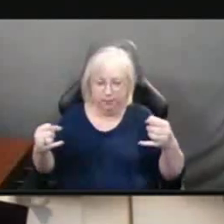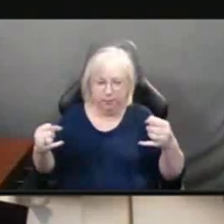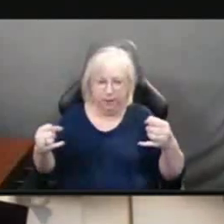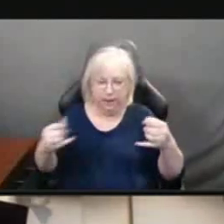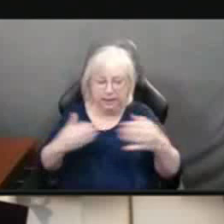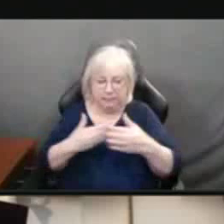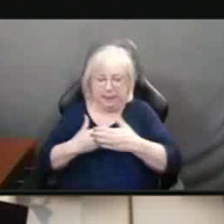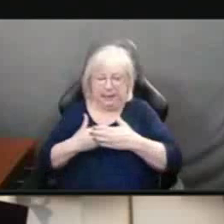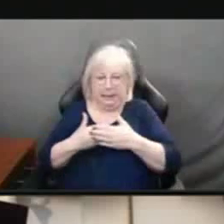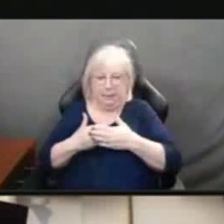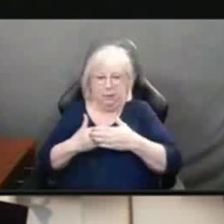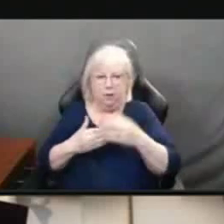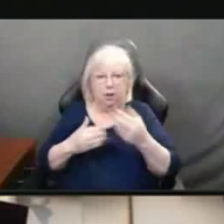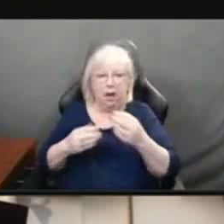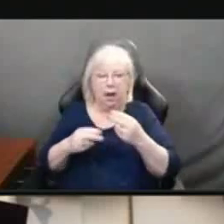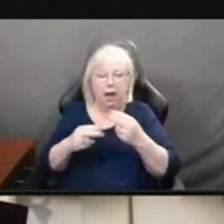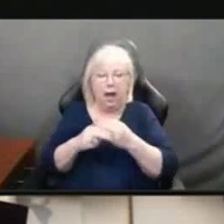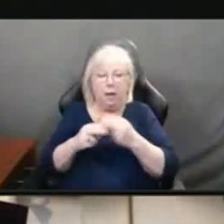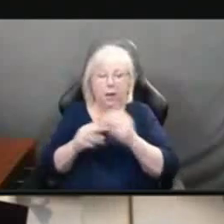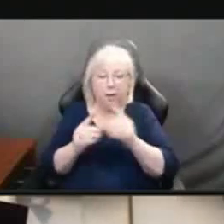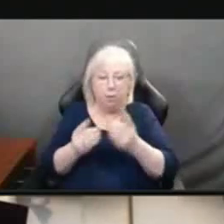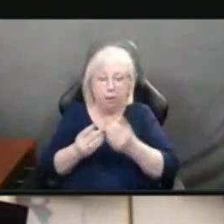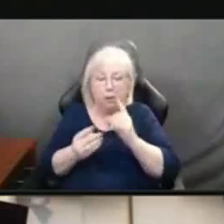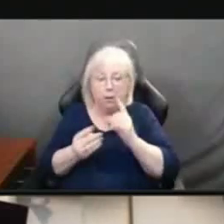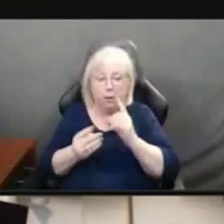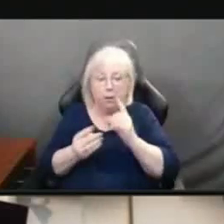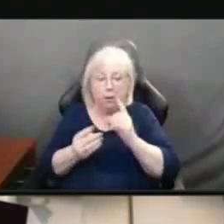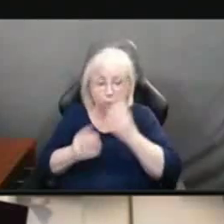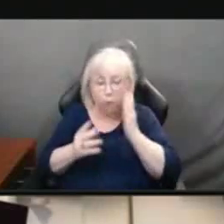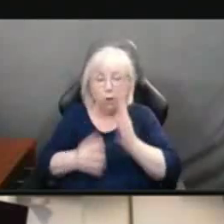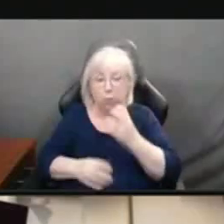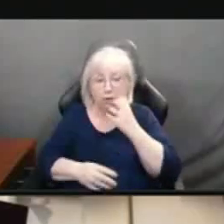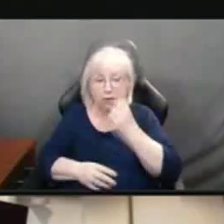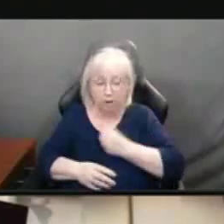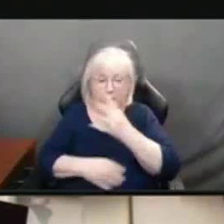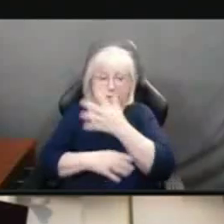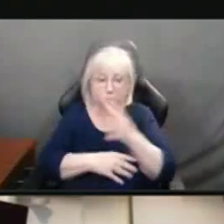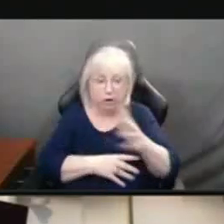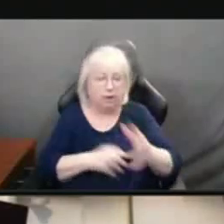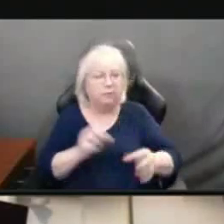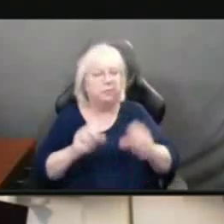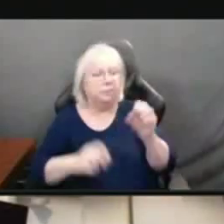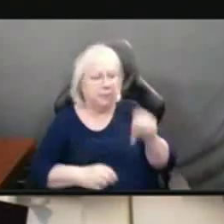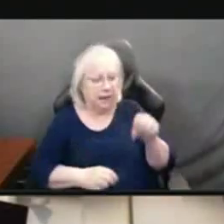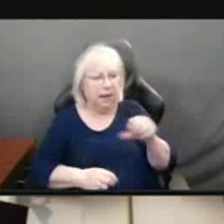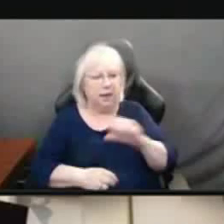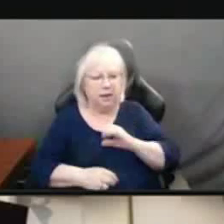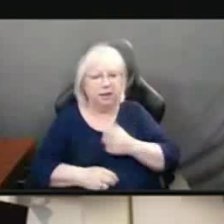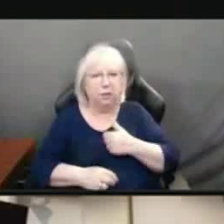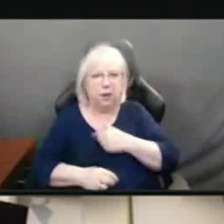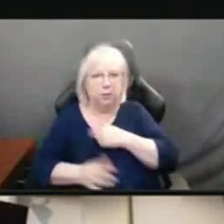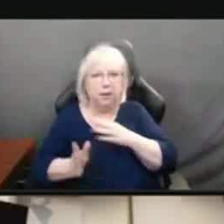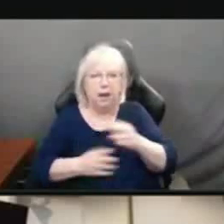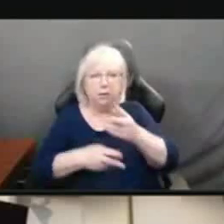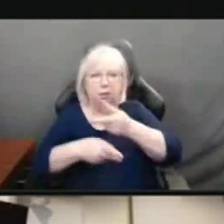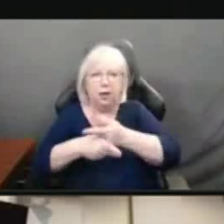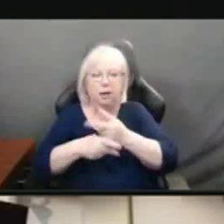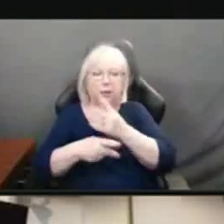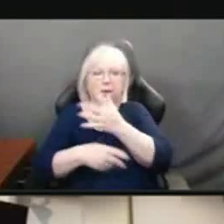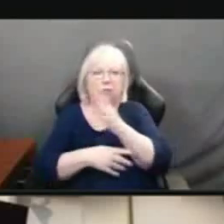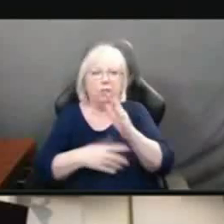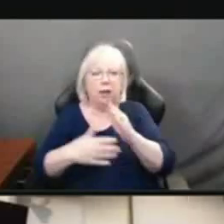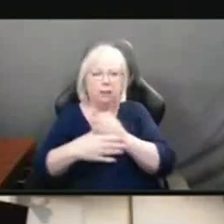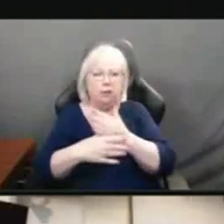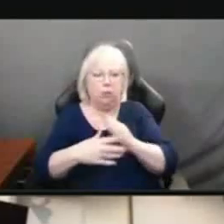highway department. Are you going to preserve the trees in that buffer? Yes, our intention is to keep the trees between the highway department and